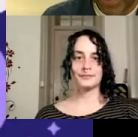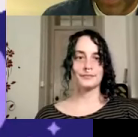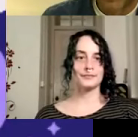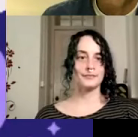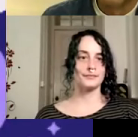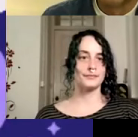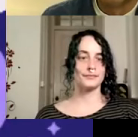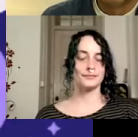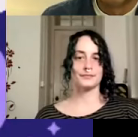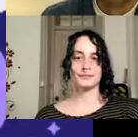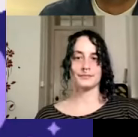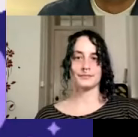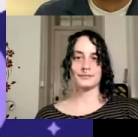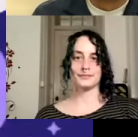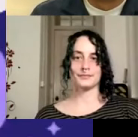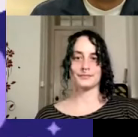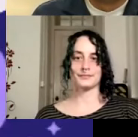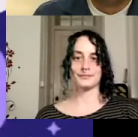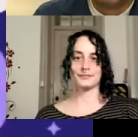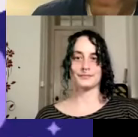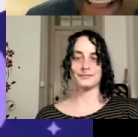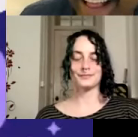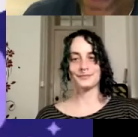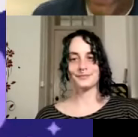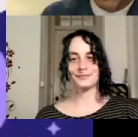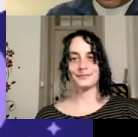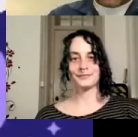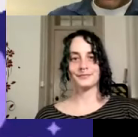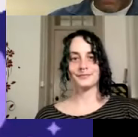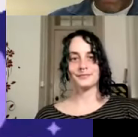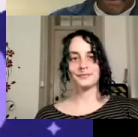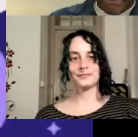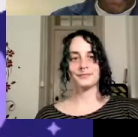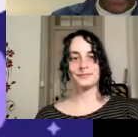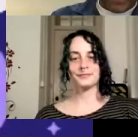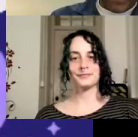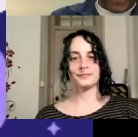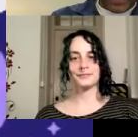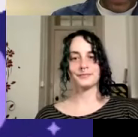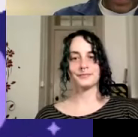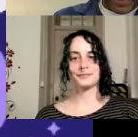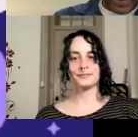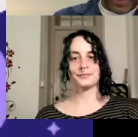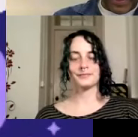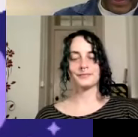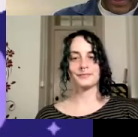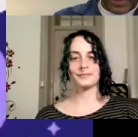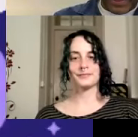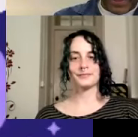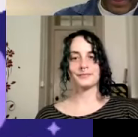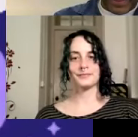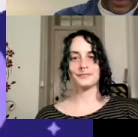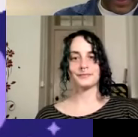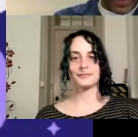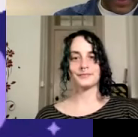scarier than the presentation that we just heard today. It is like, if you don't sleep enough, here are the hundreds of horrible things